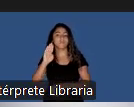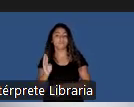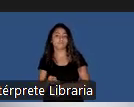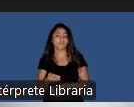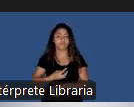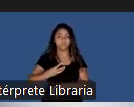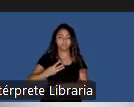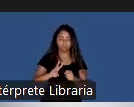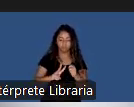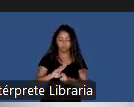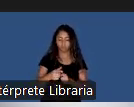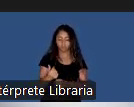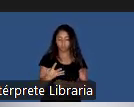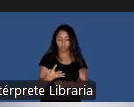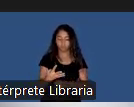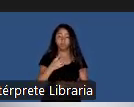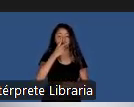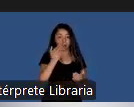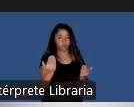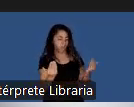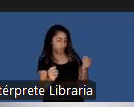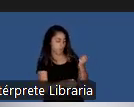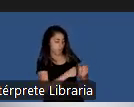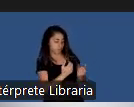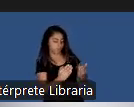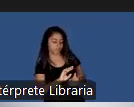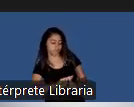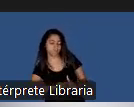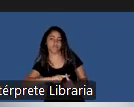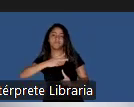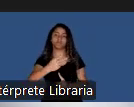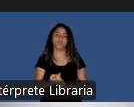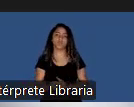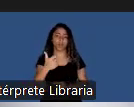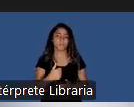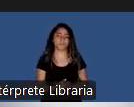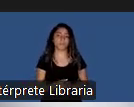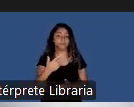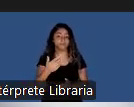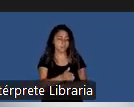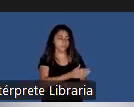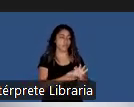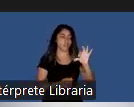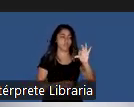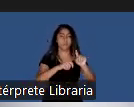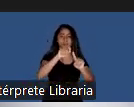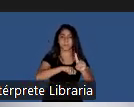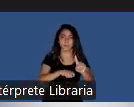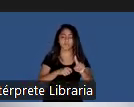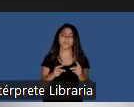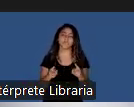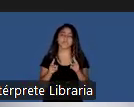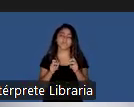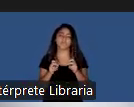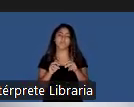million in the third quarter. It's almost double as it was last year. And in the 9-month view, we reversed